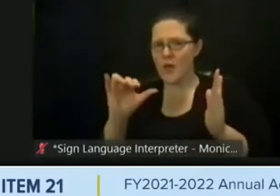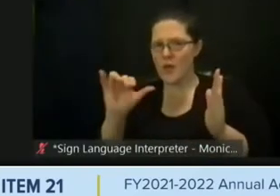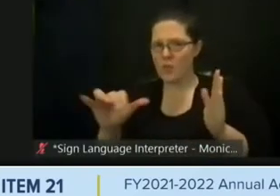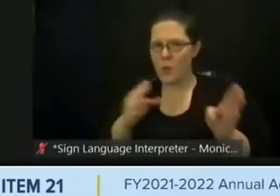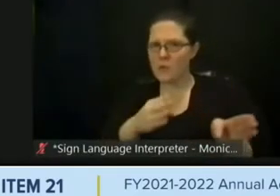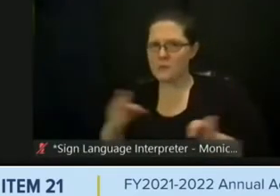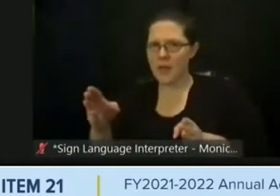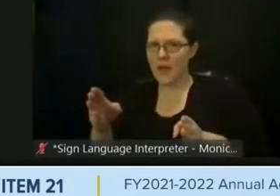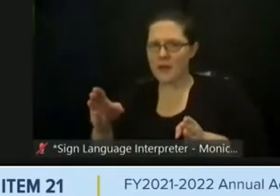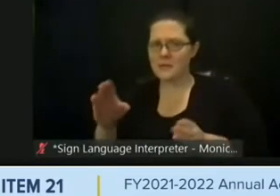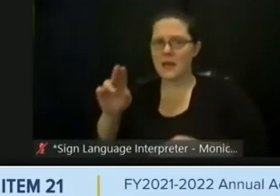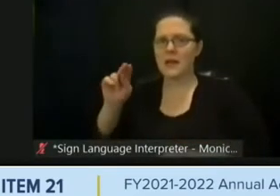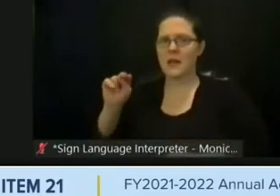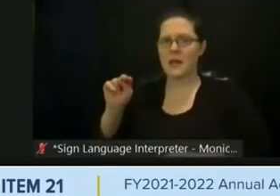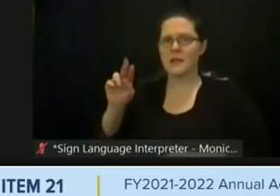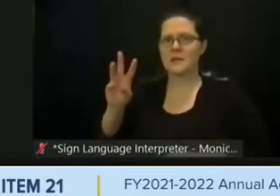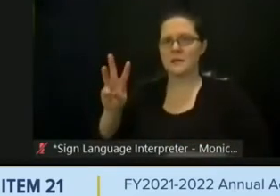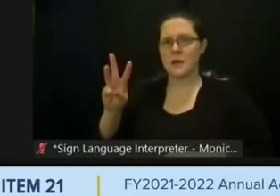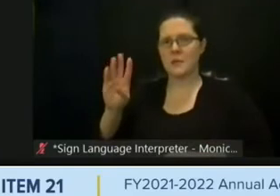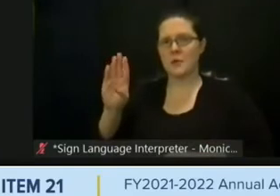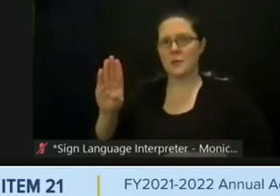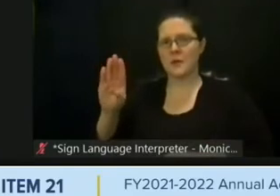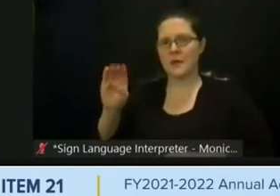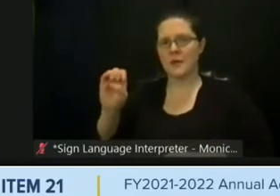the NWBE